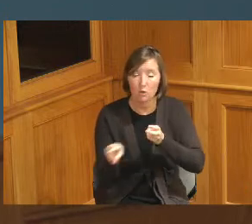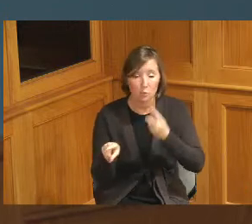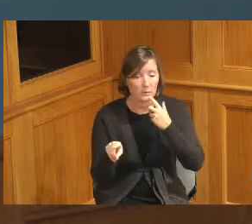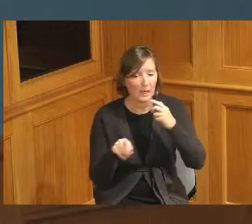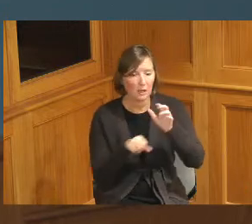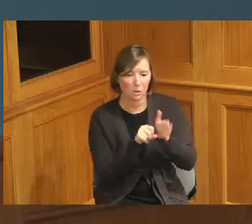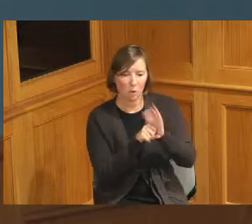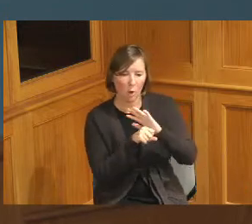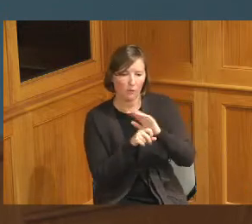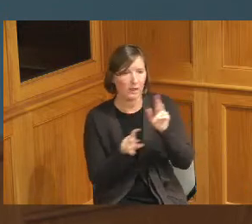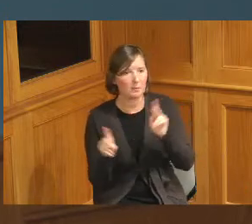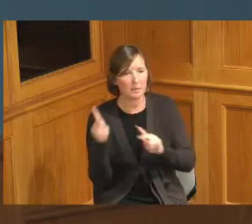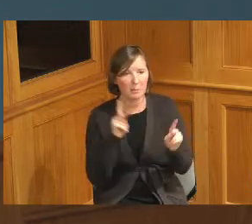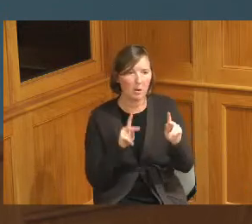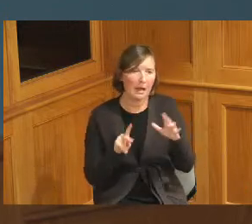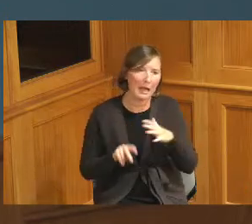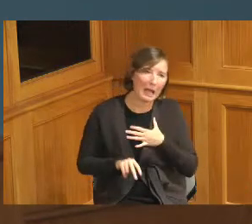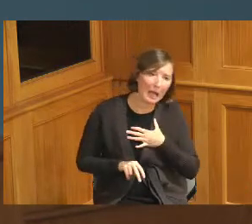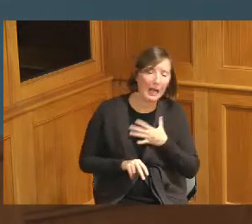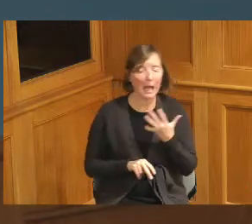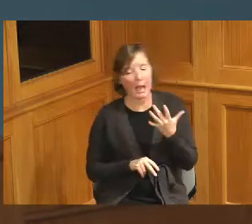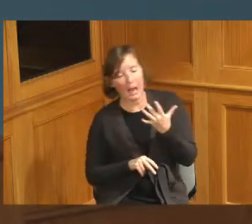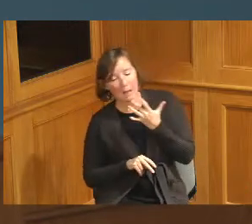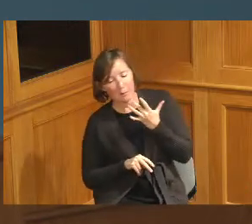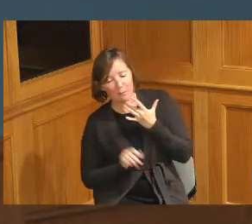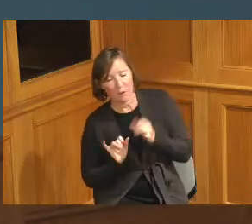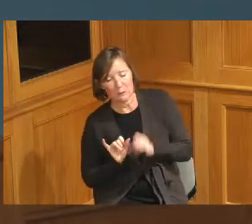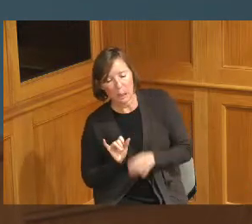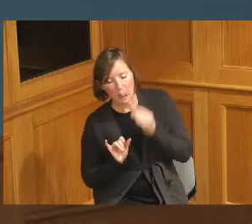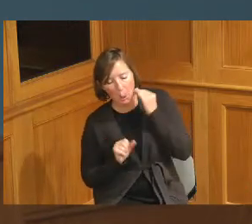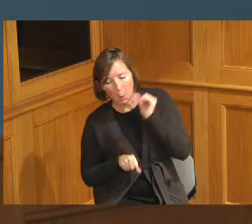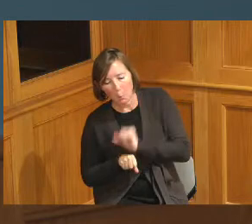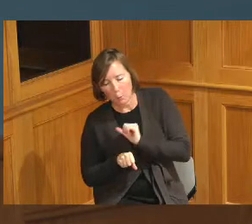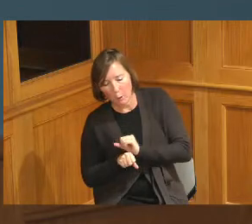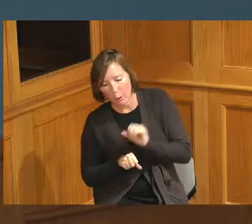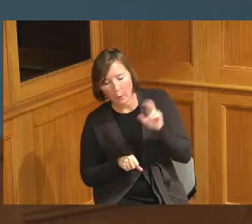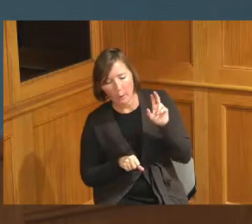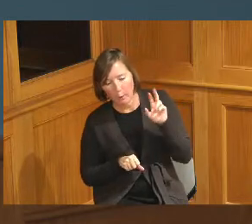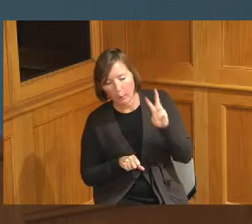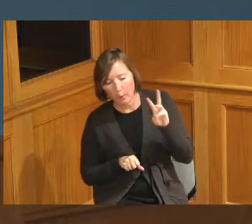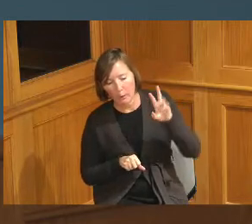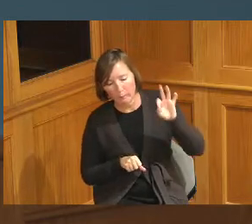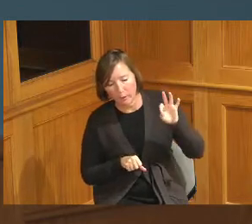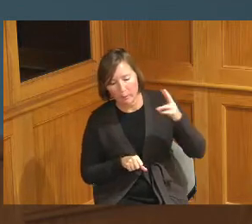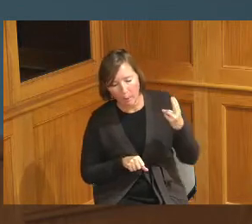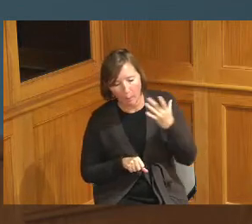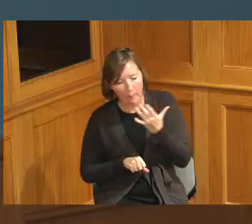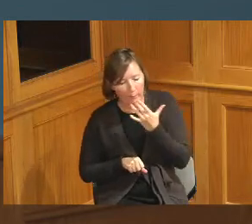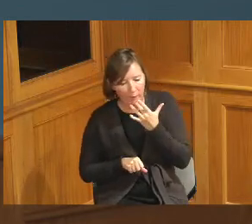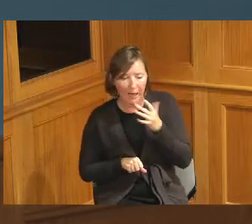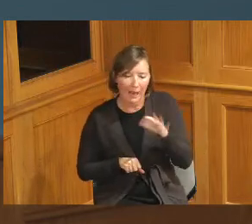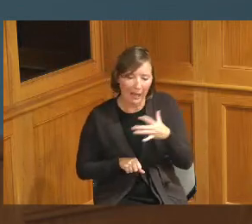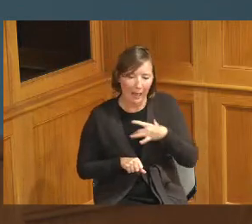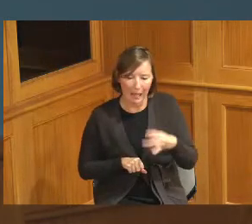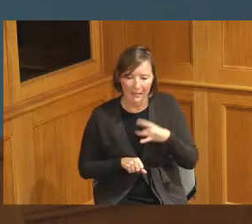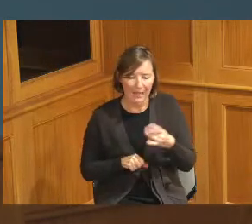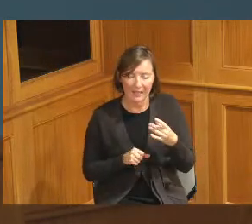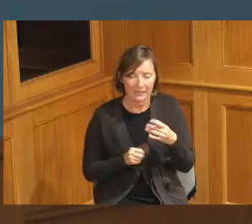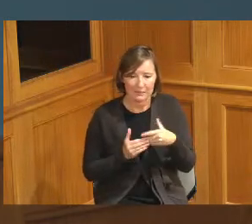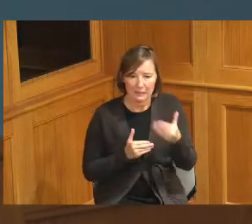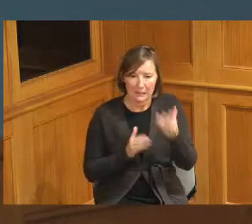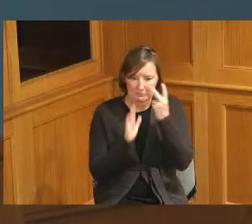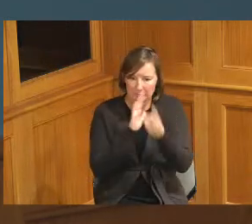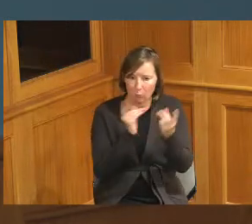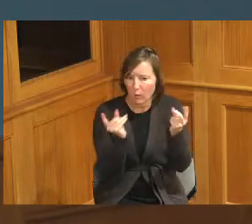figured, I've been working from home. I kind of like this home thing. Where do we go from there? Are